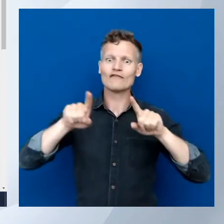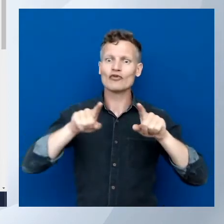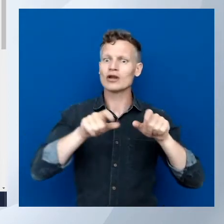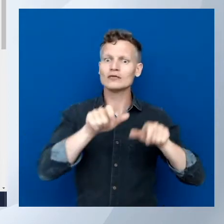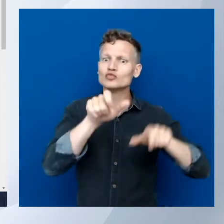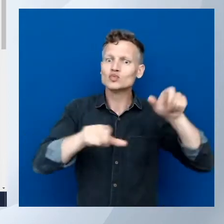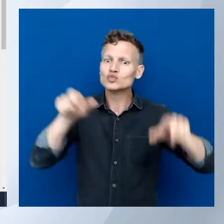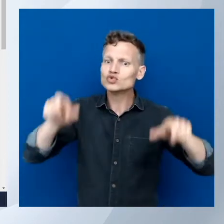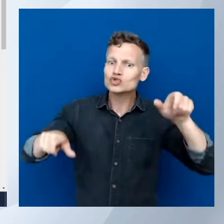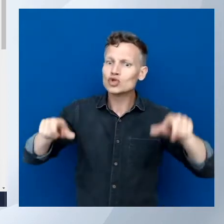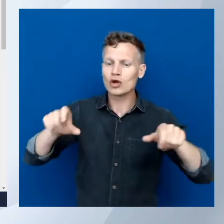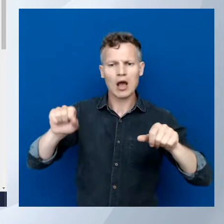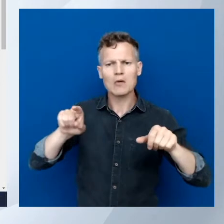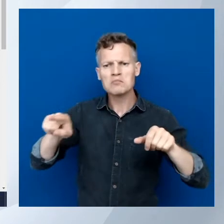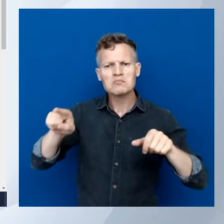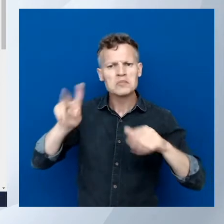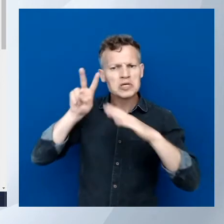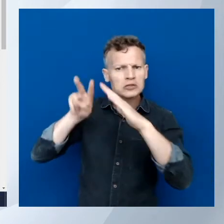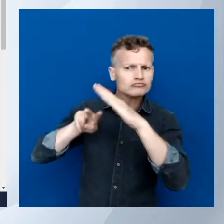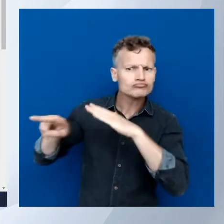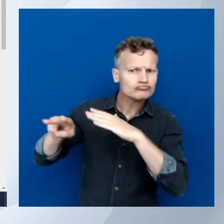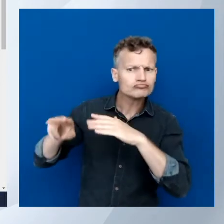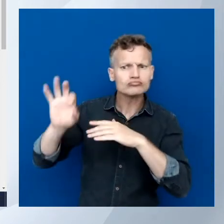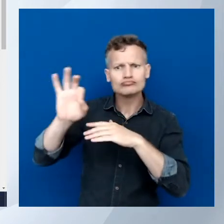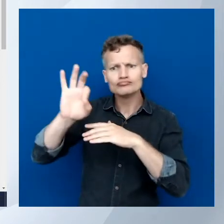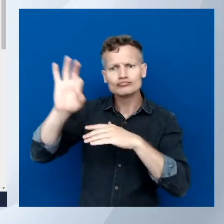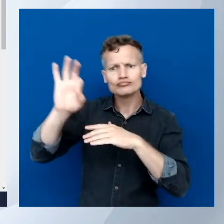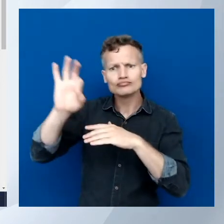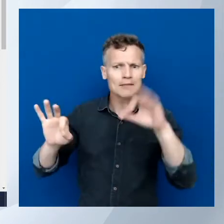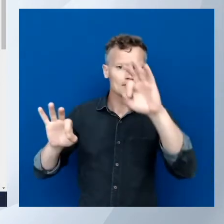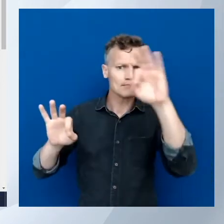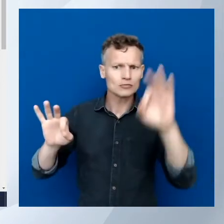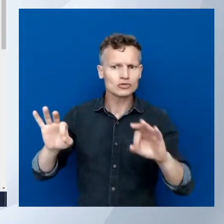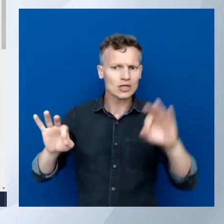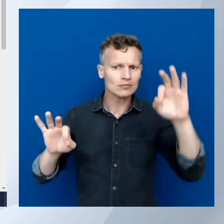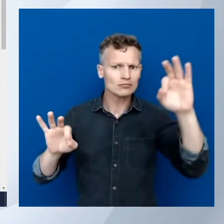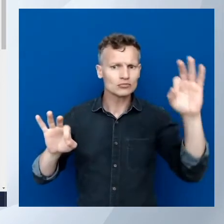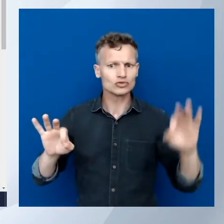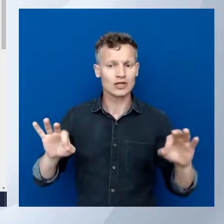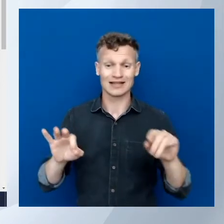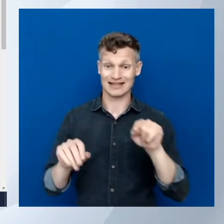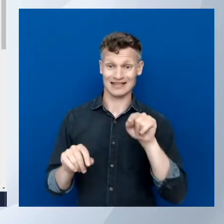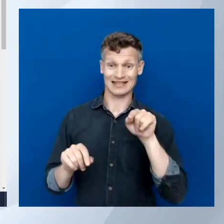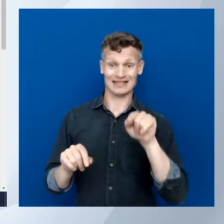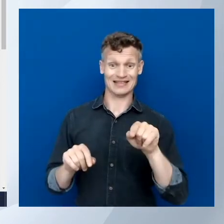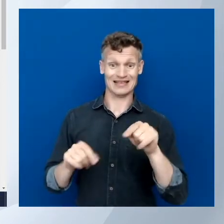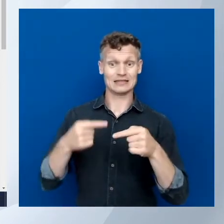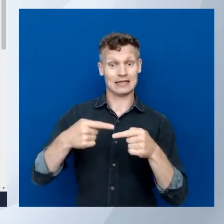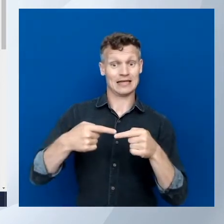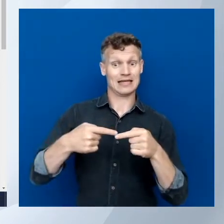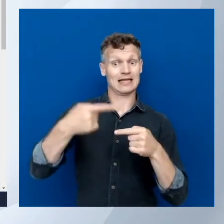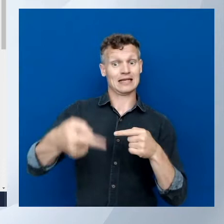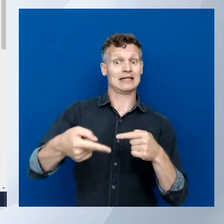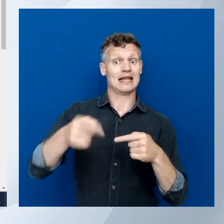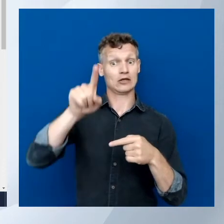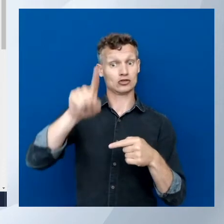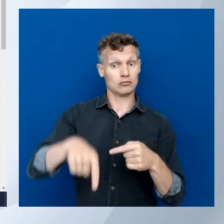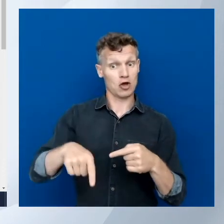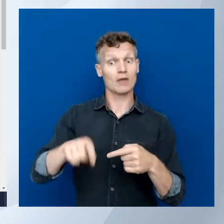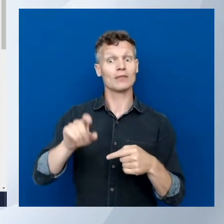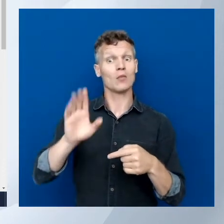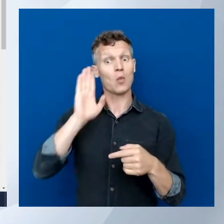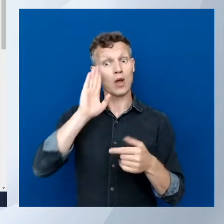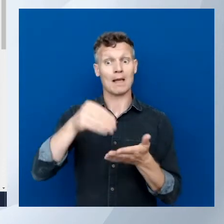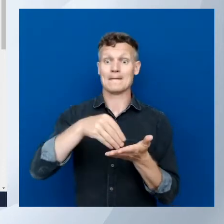case, I have the column default payments next month in my dataset, which is the ground truth. So this is what is expected from the